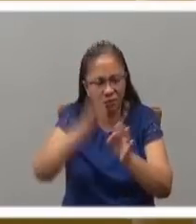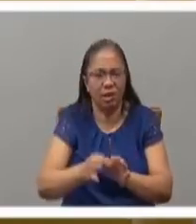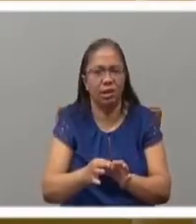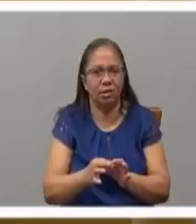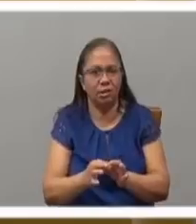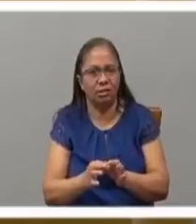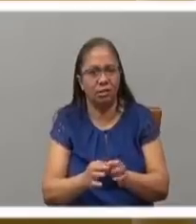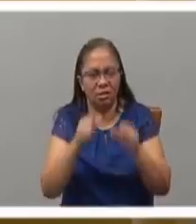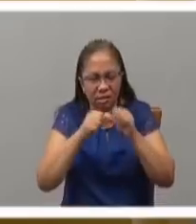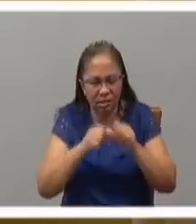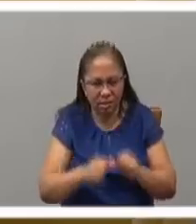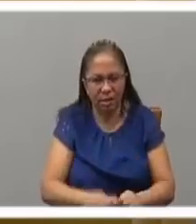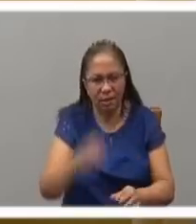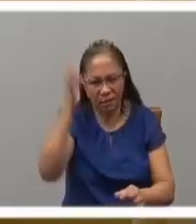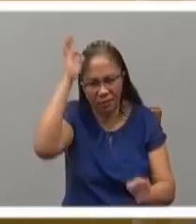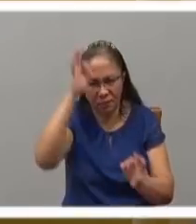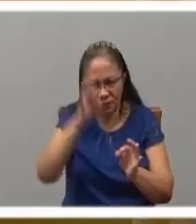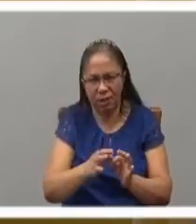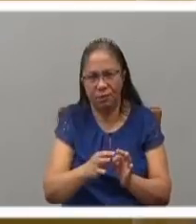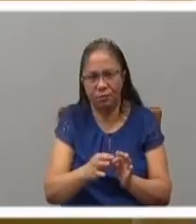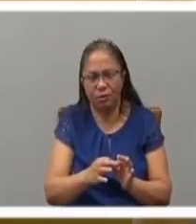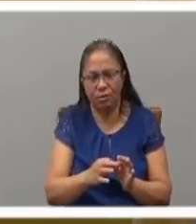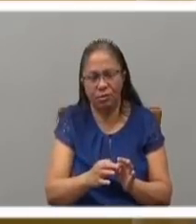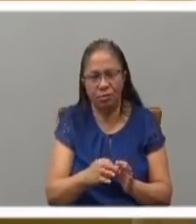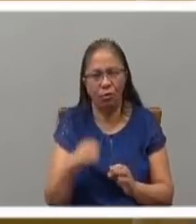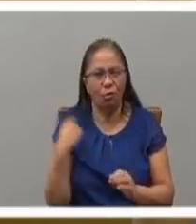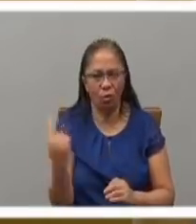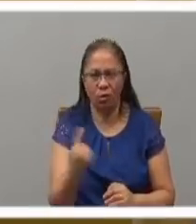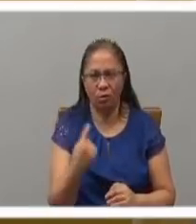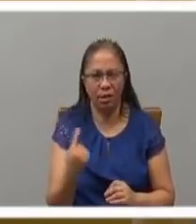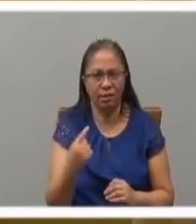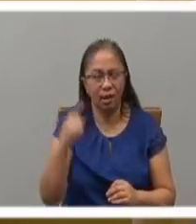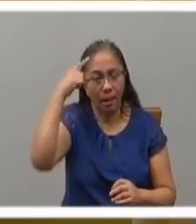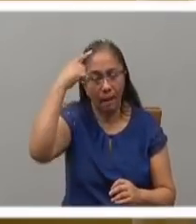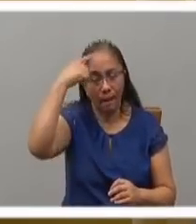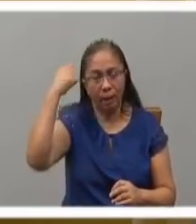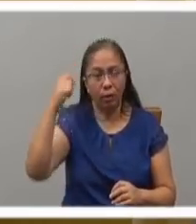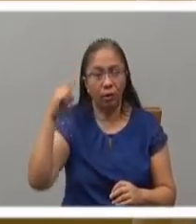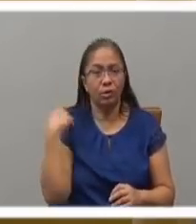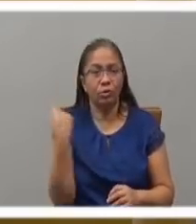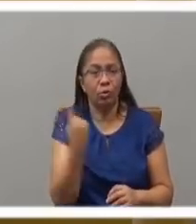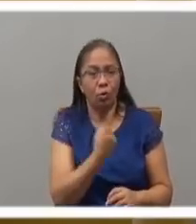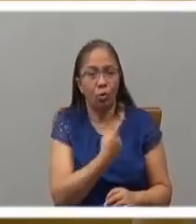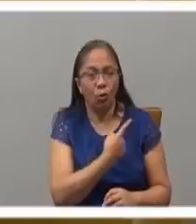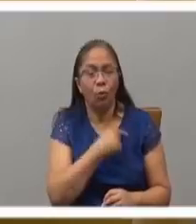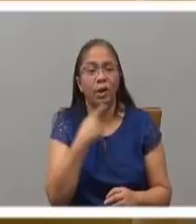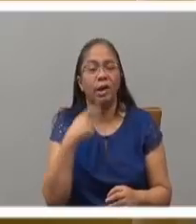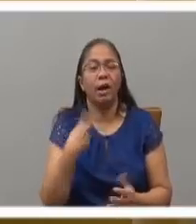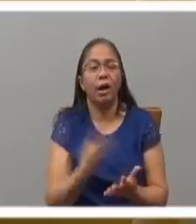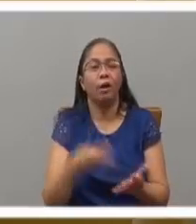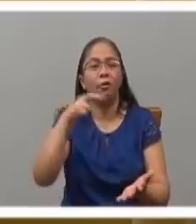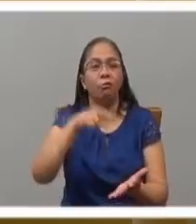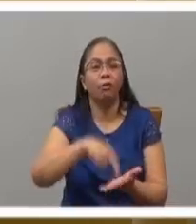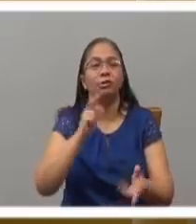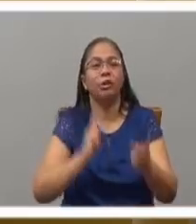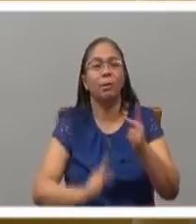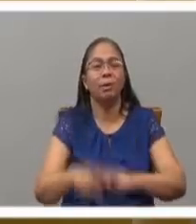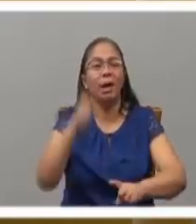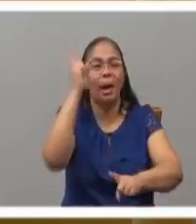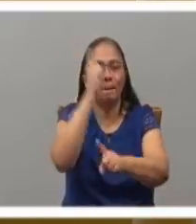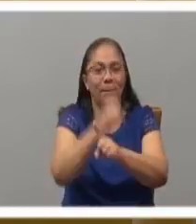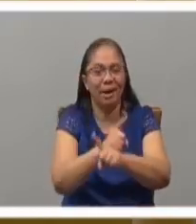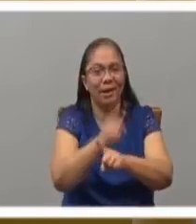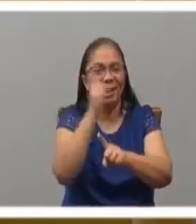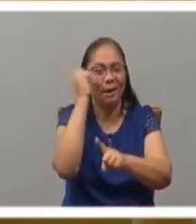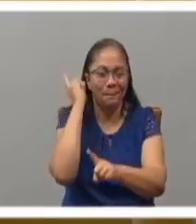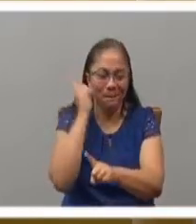us remain faithful. Let us remain loyal, because we are a resurrection people. Amen,